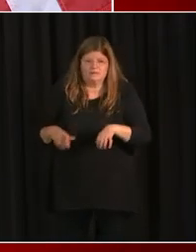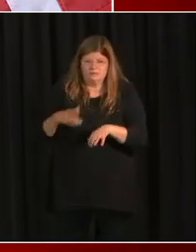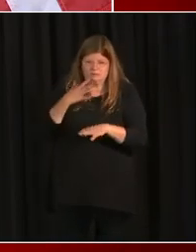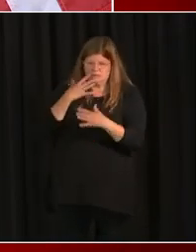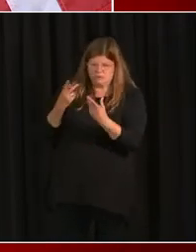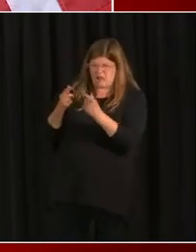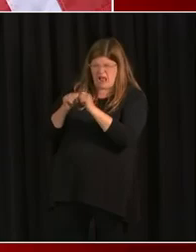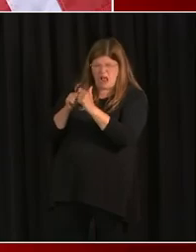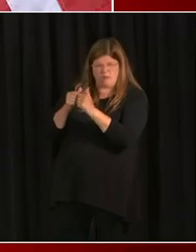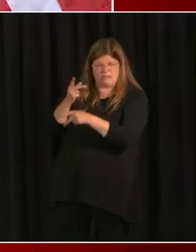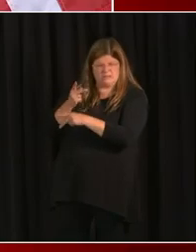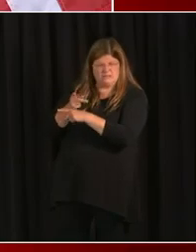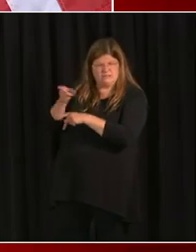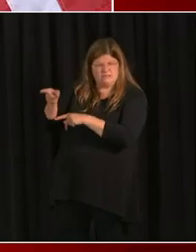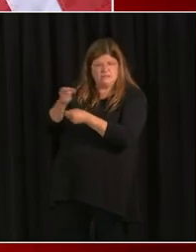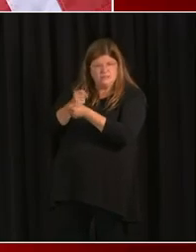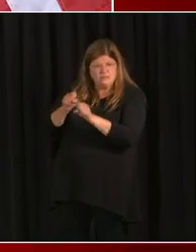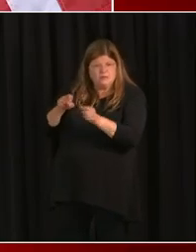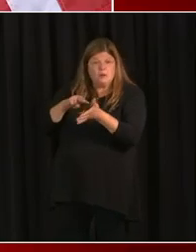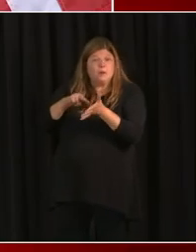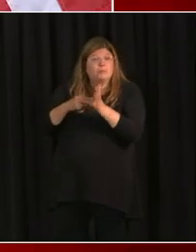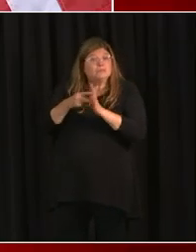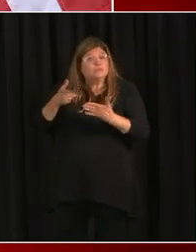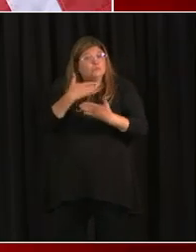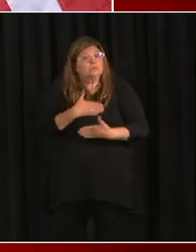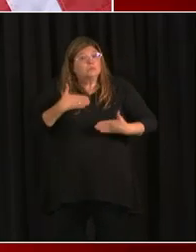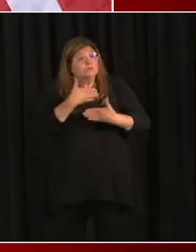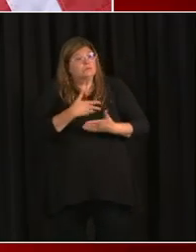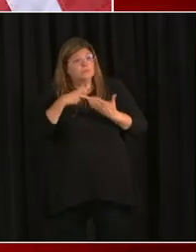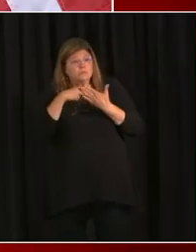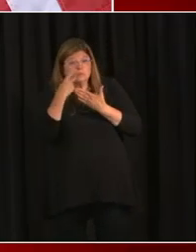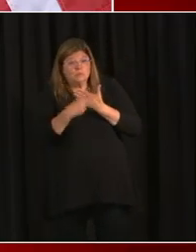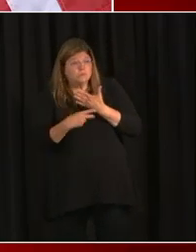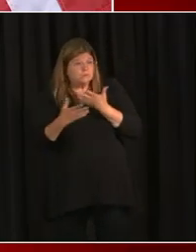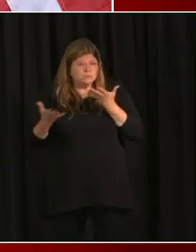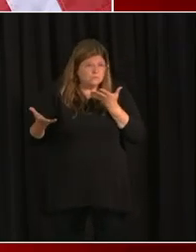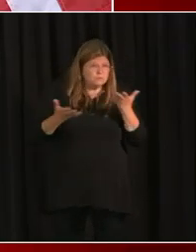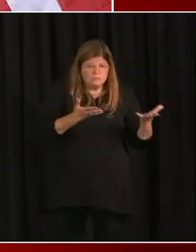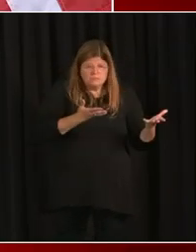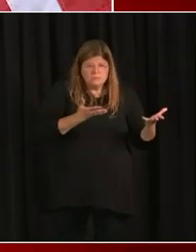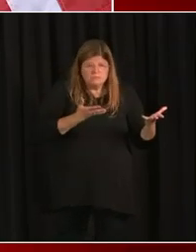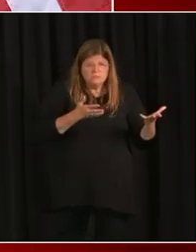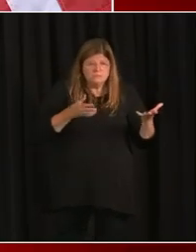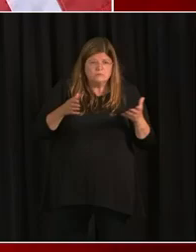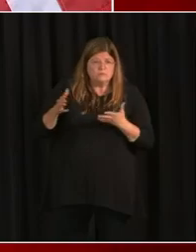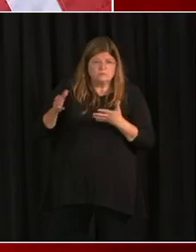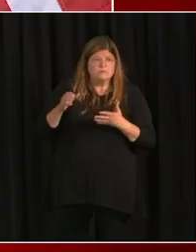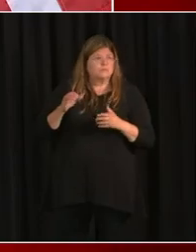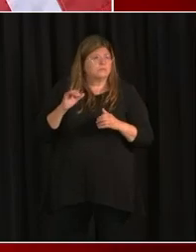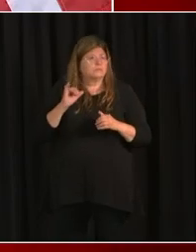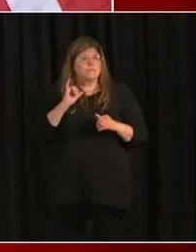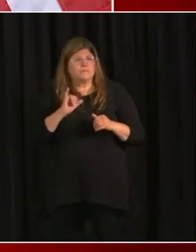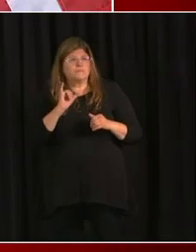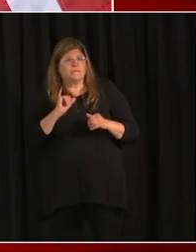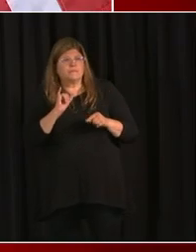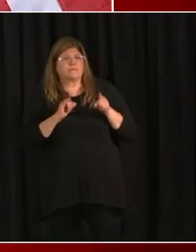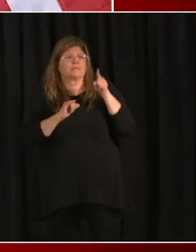make sure. You're talking about the recreation programs? Correct. Okay, CA, do you have an update on where we are, Chris?